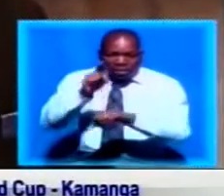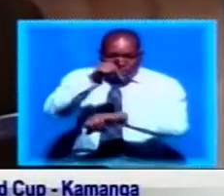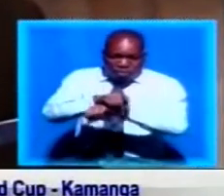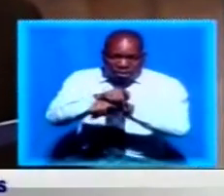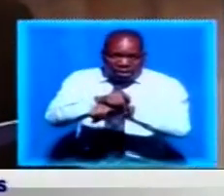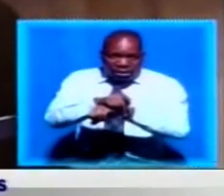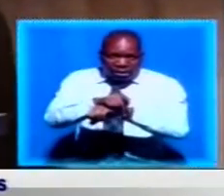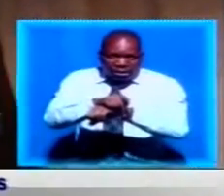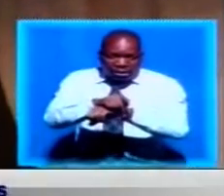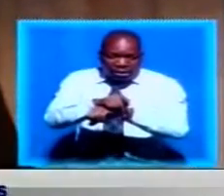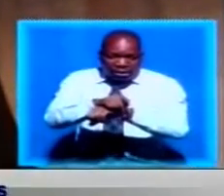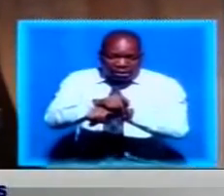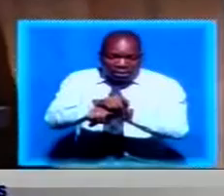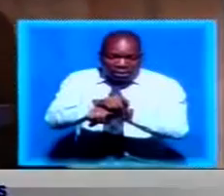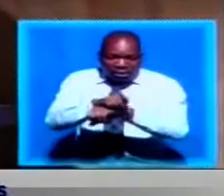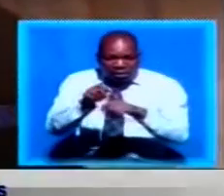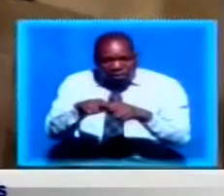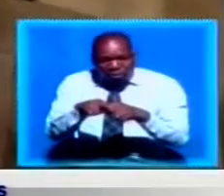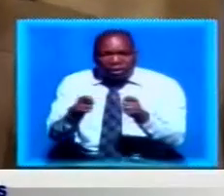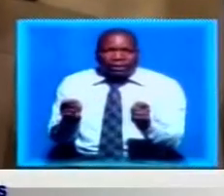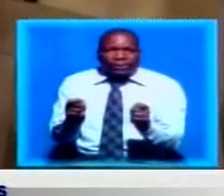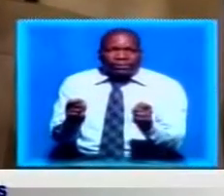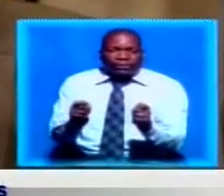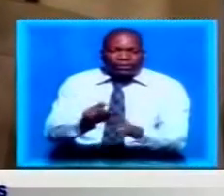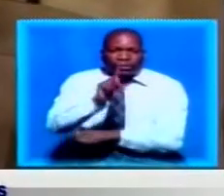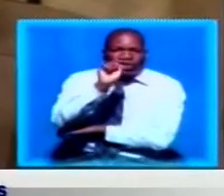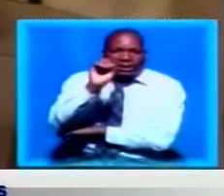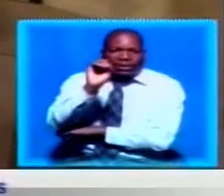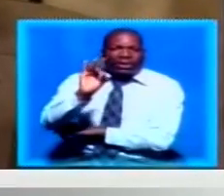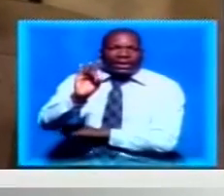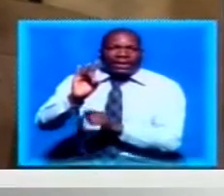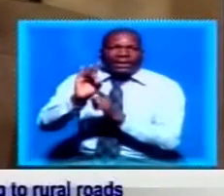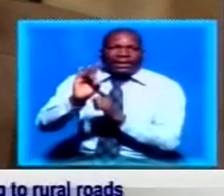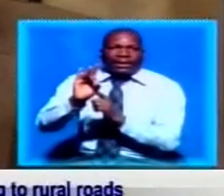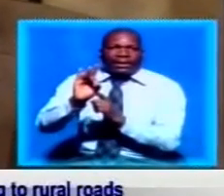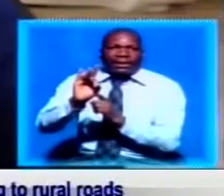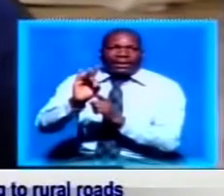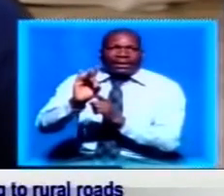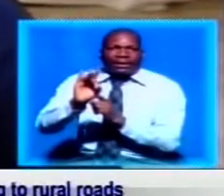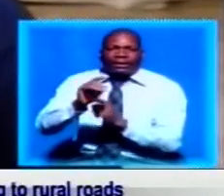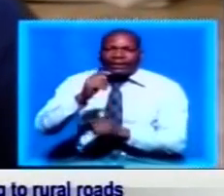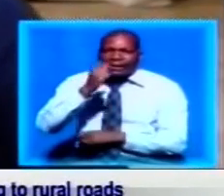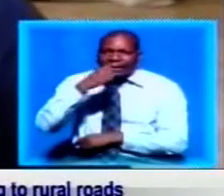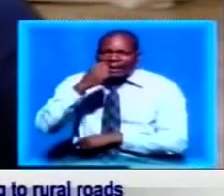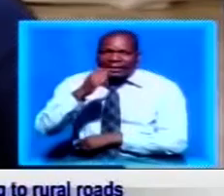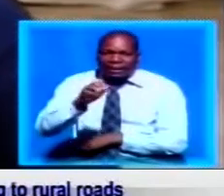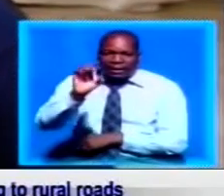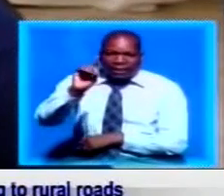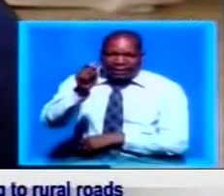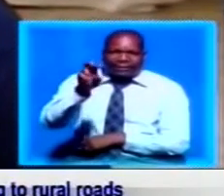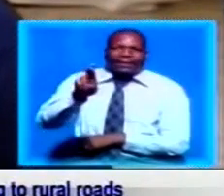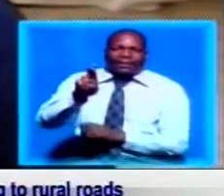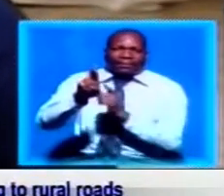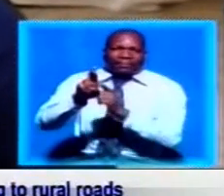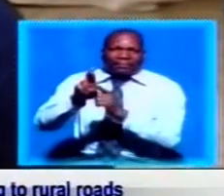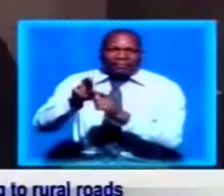was launched in 2008 in Dar es Salaam, Tanzania,